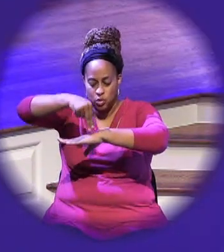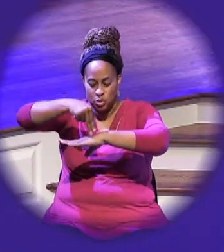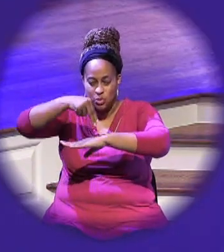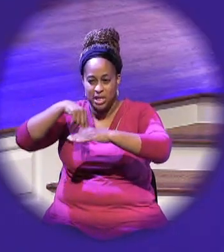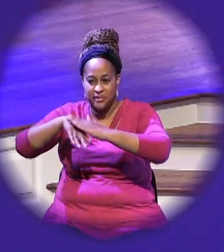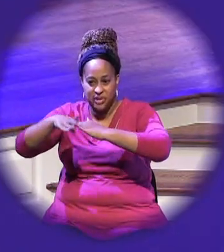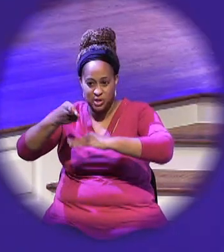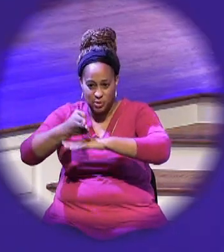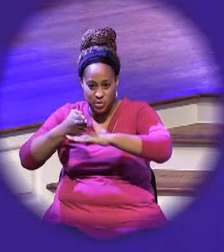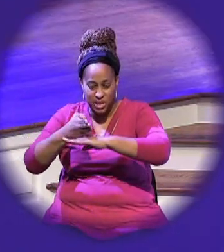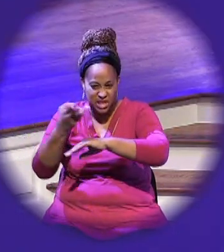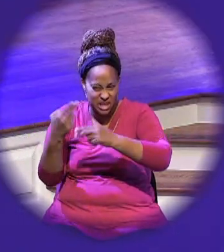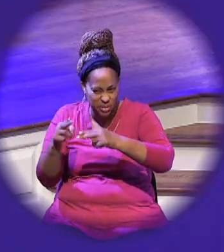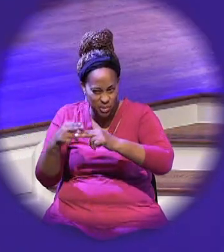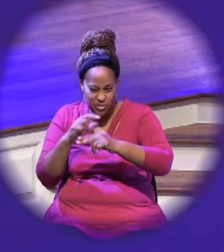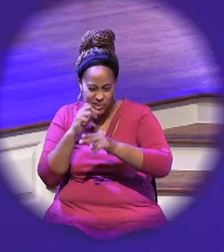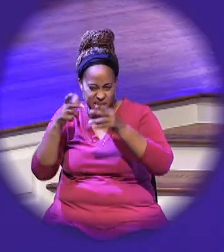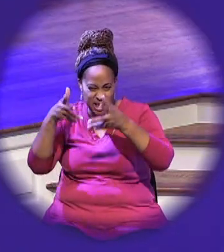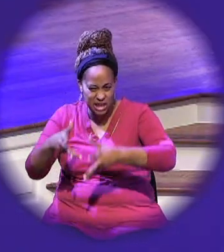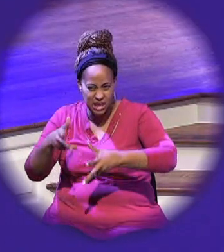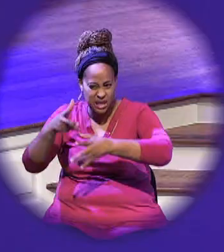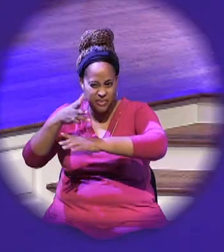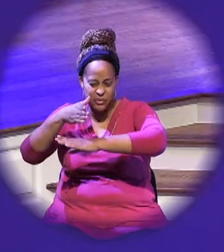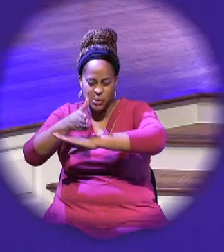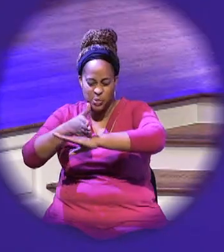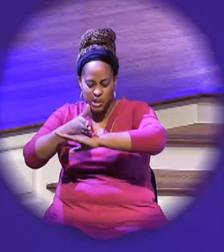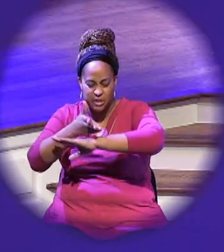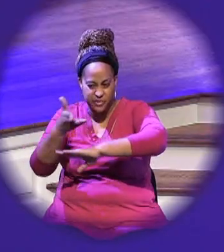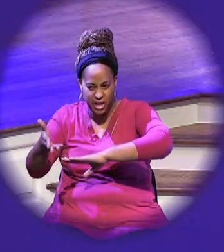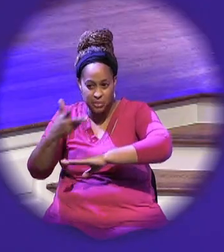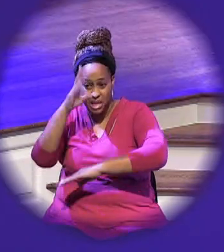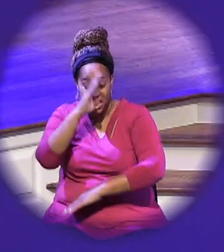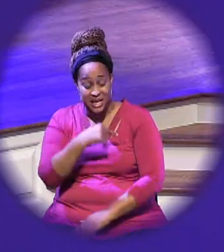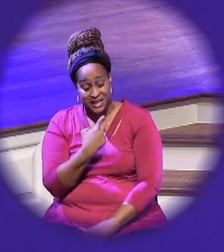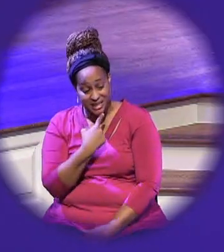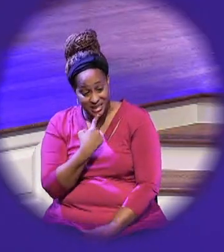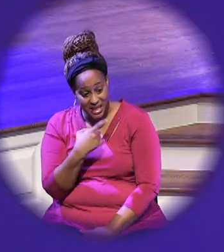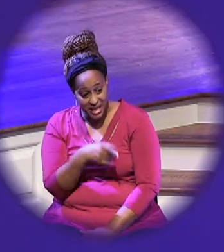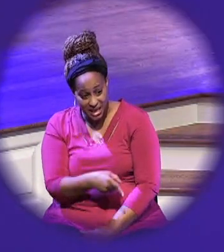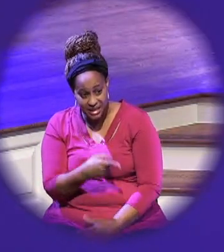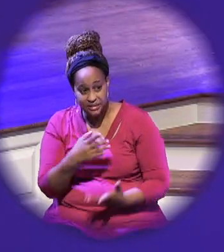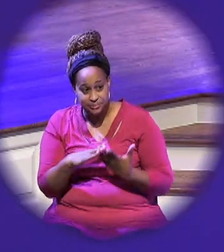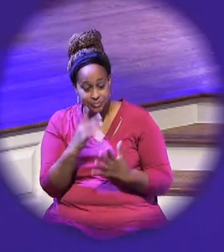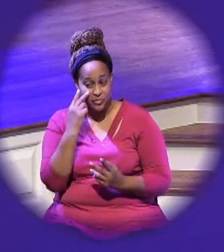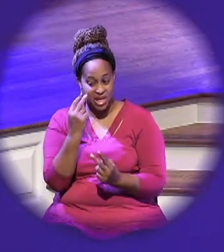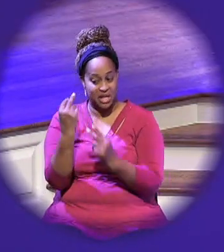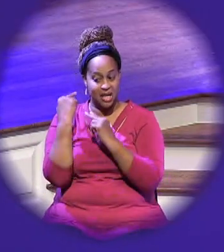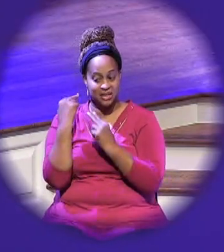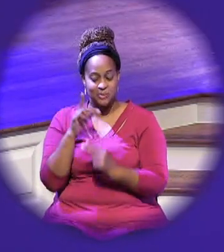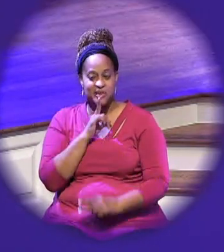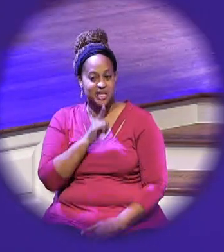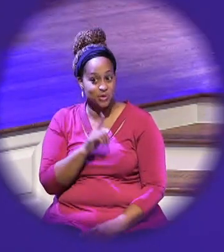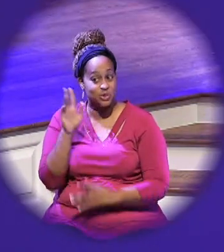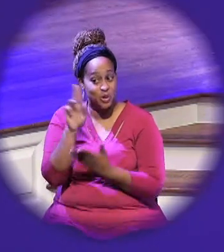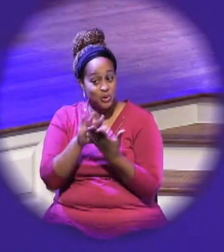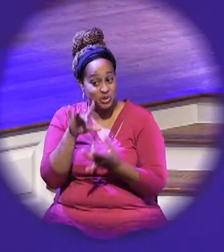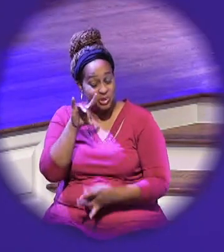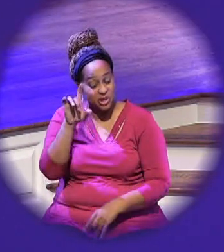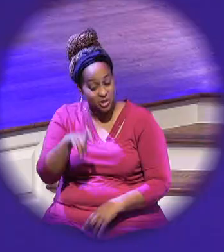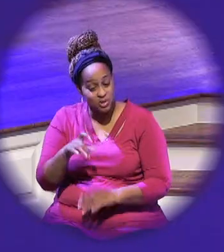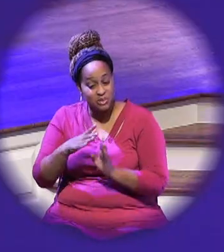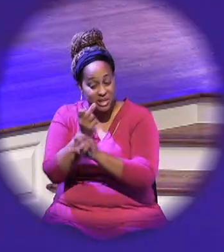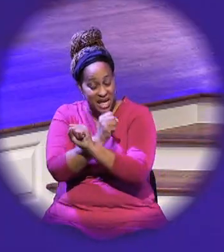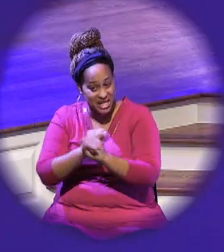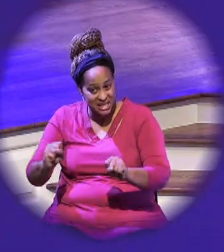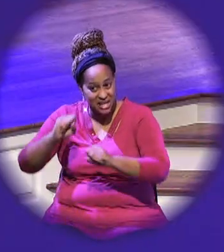plywood. Temporary, I wasn't going to leave that plywood there, but God had said, in hindsight, I'm pretty sure it was the Holy Spirit saying, you should put